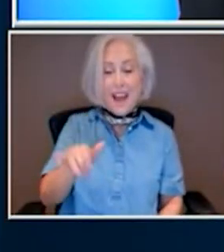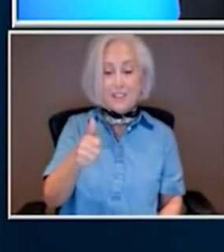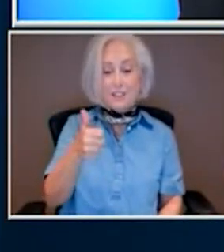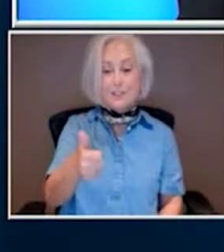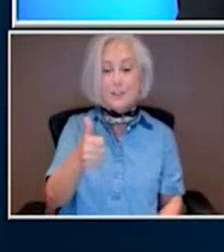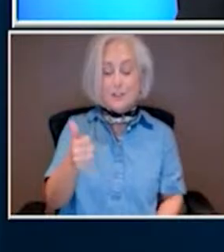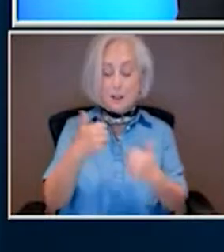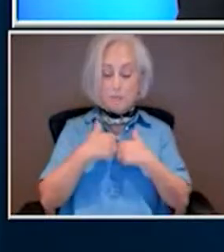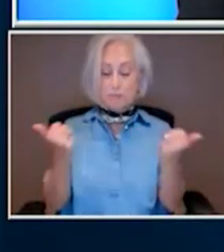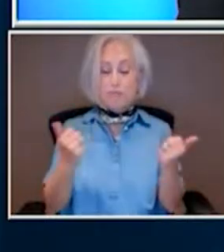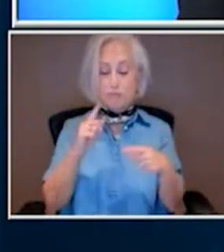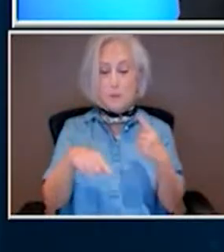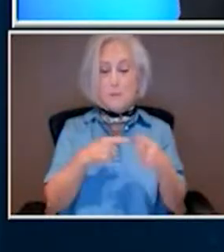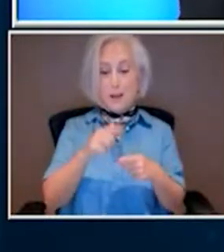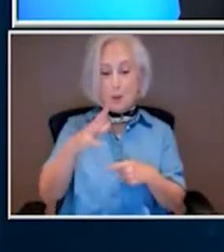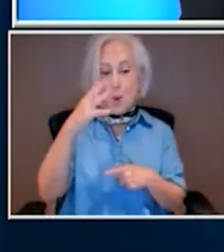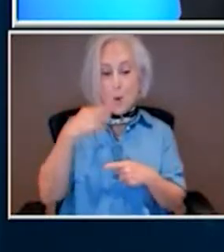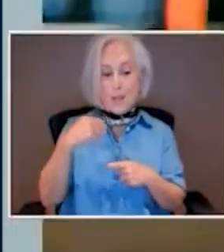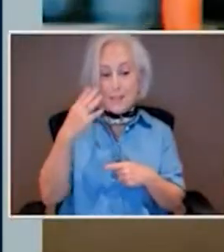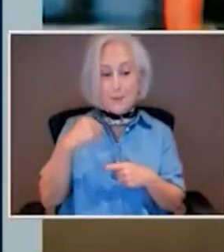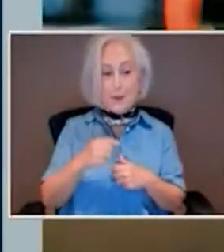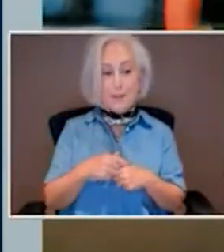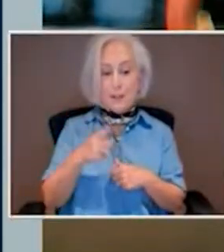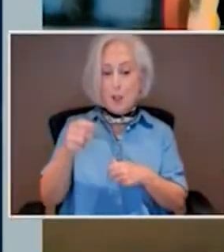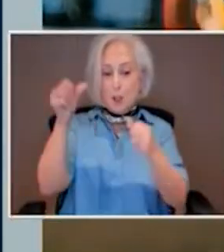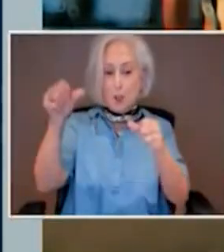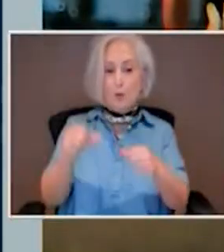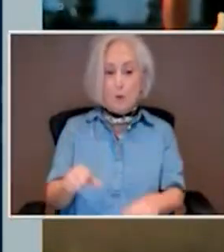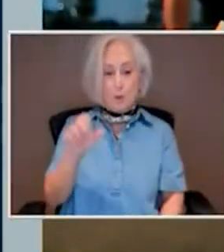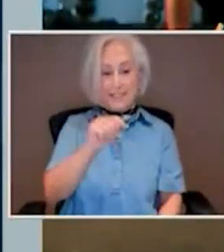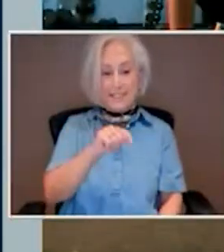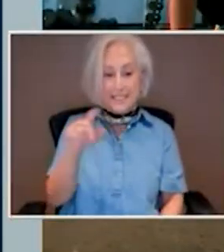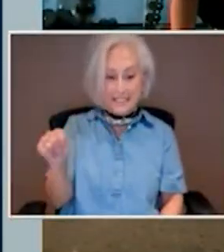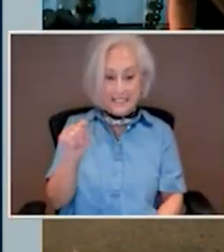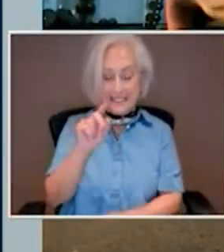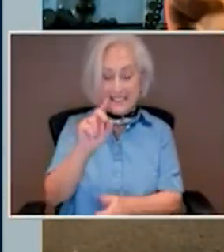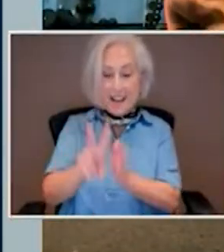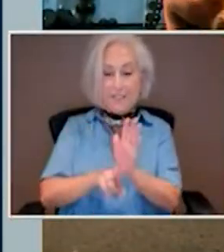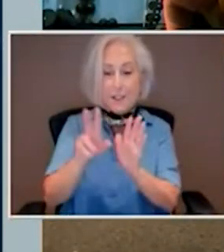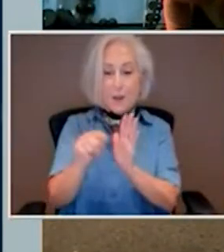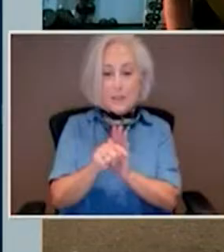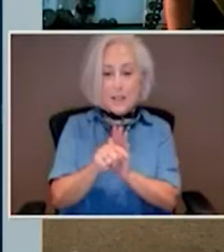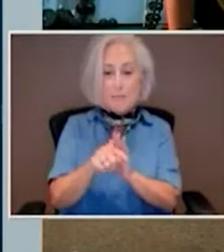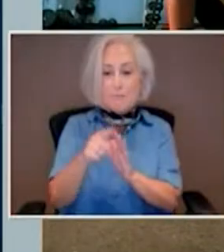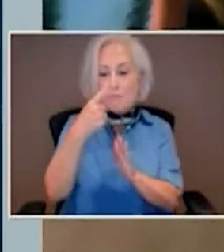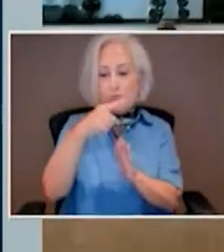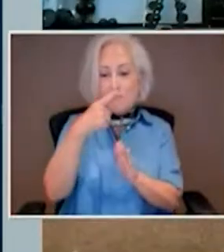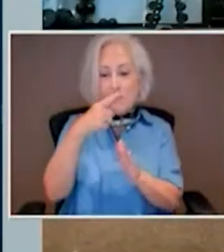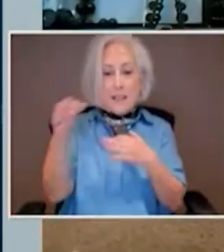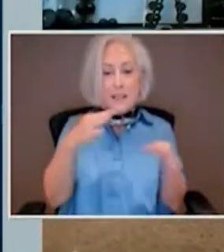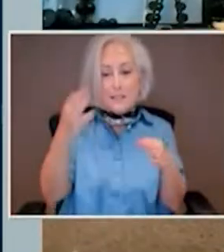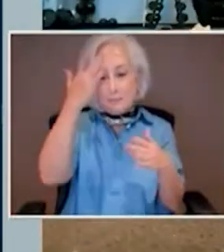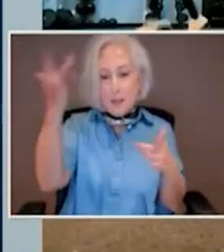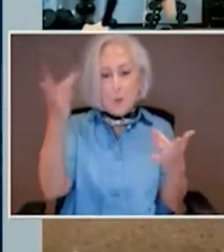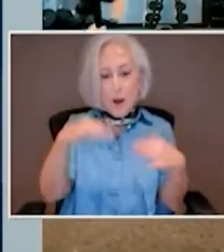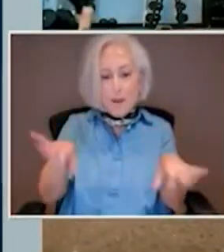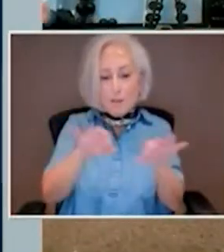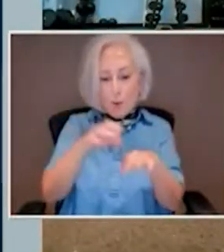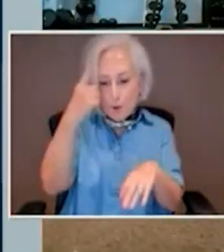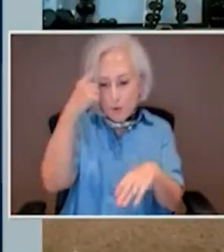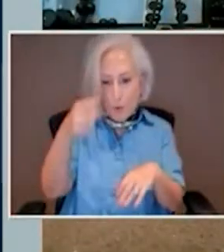your journey. You posted TikTok videos. Explain why this was so important for you to